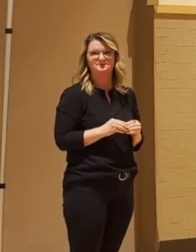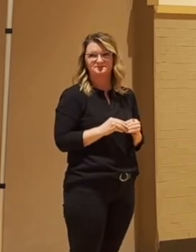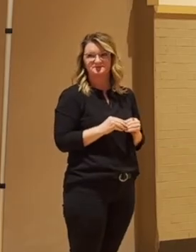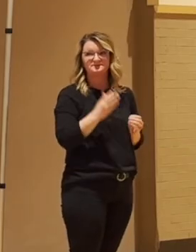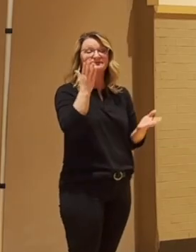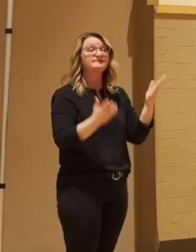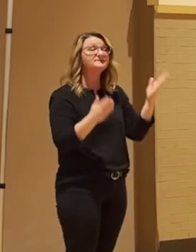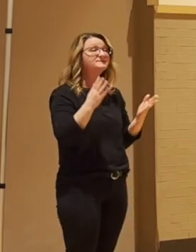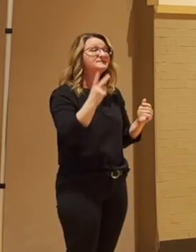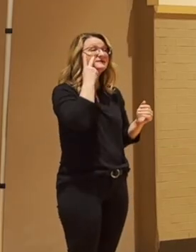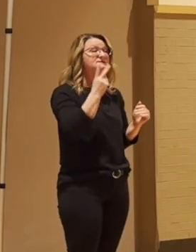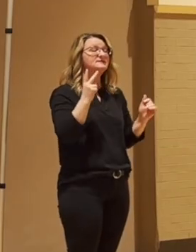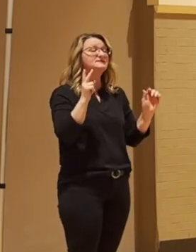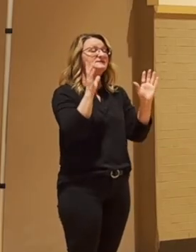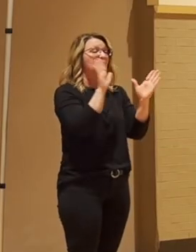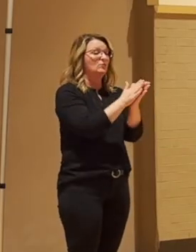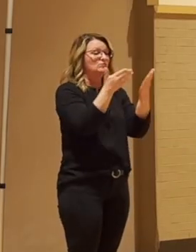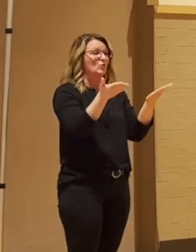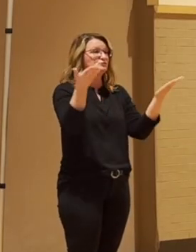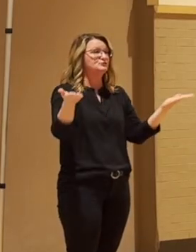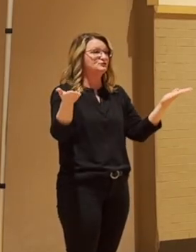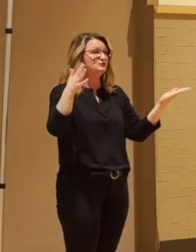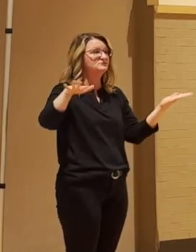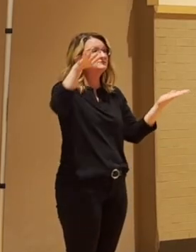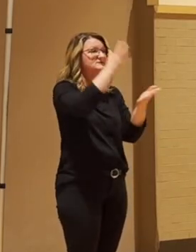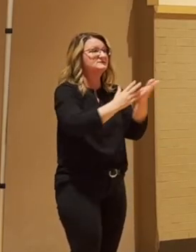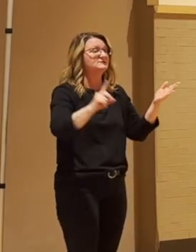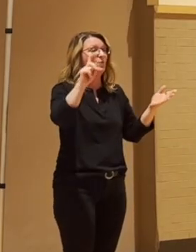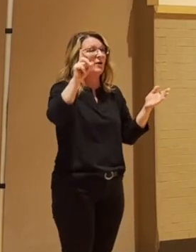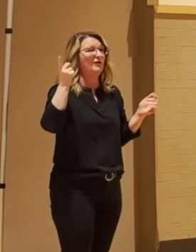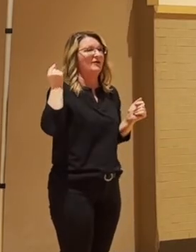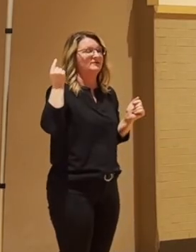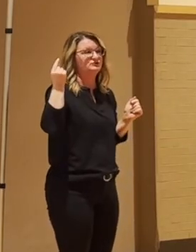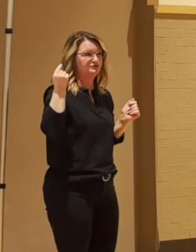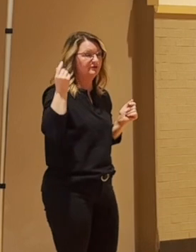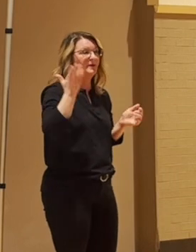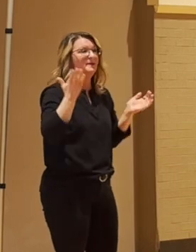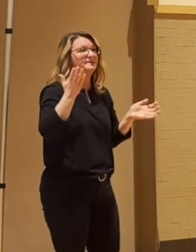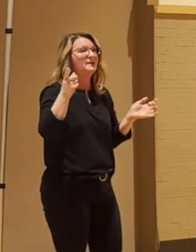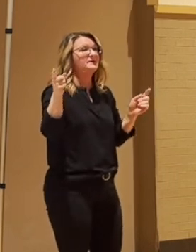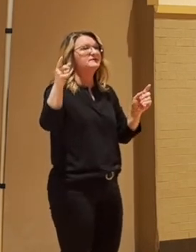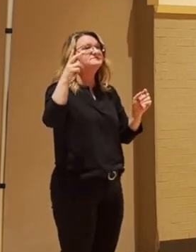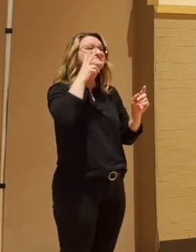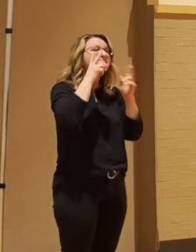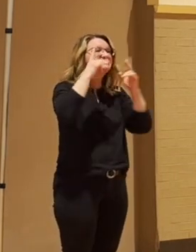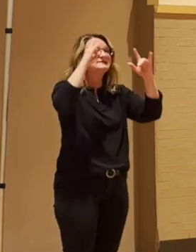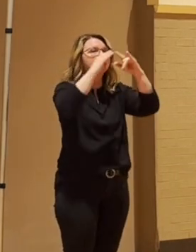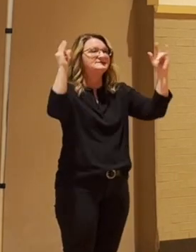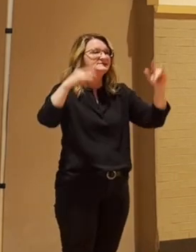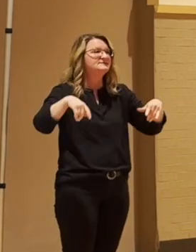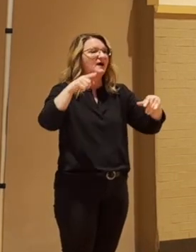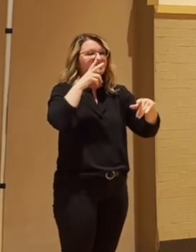may have seen a trifold or brochure out and about sometime last year. You may have come by a tent and seen